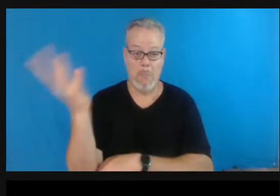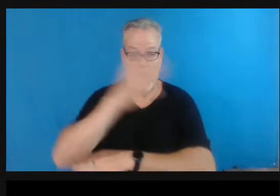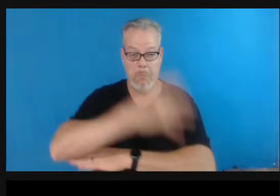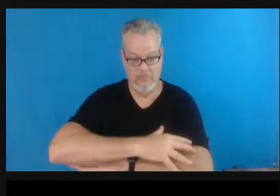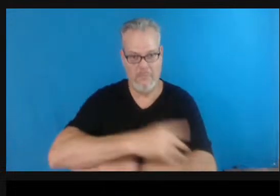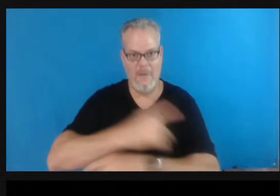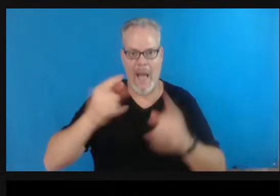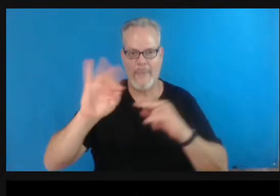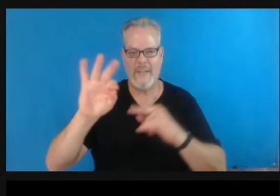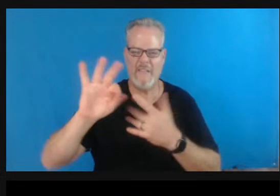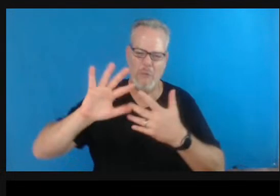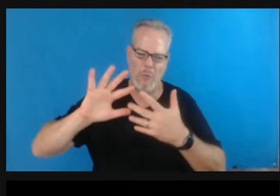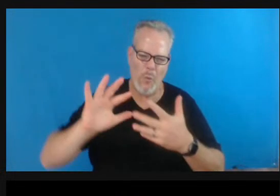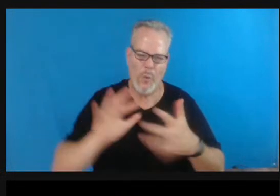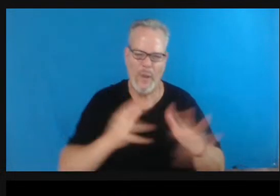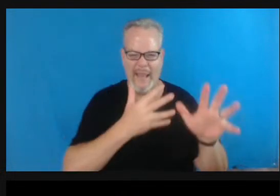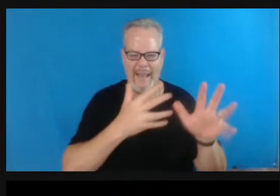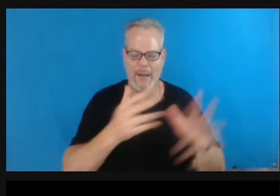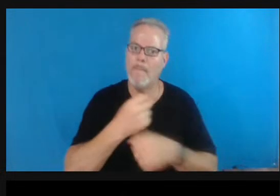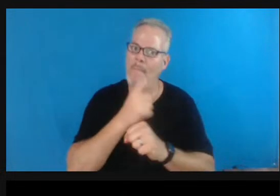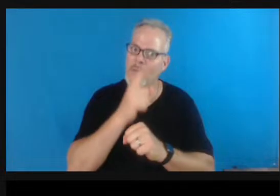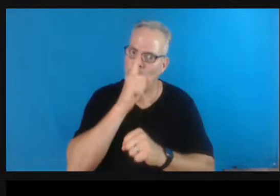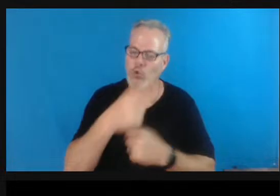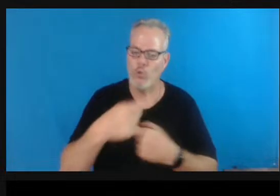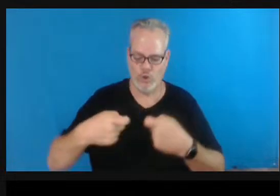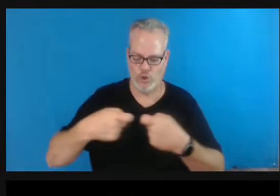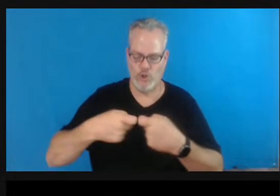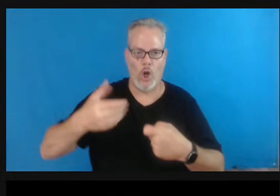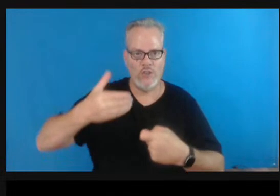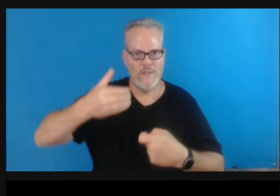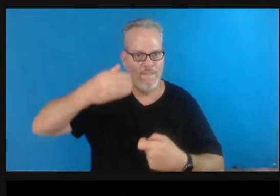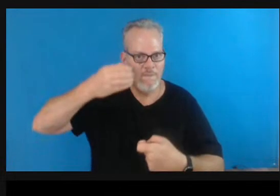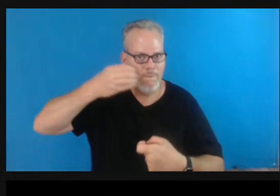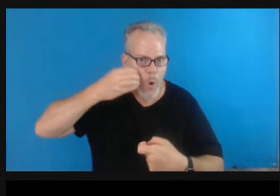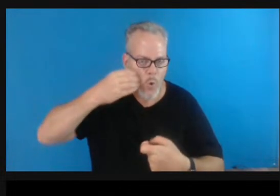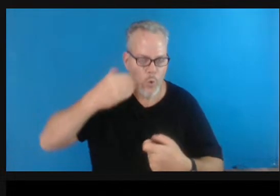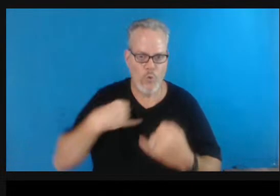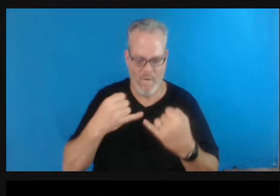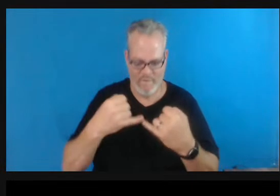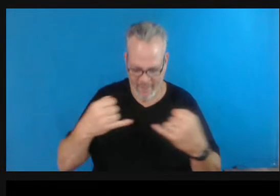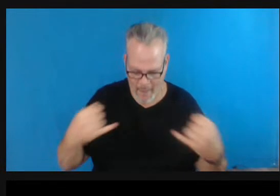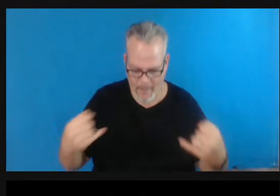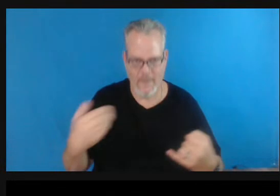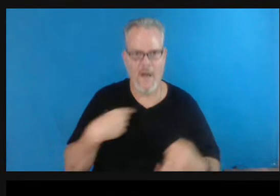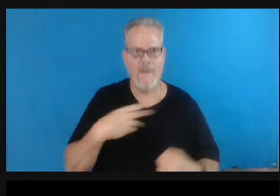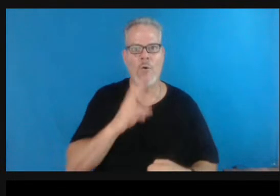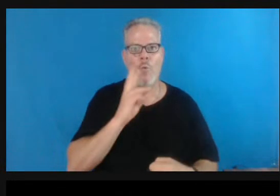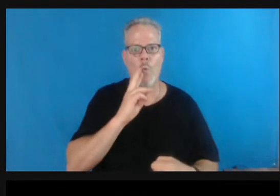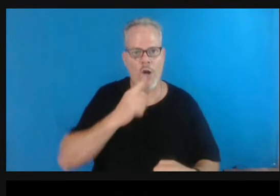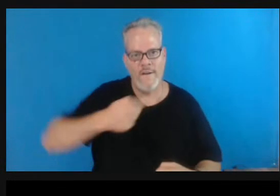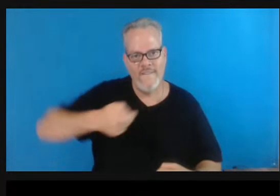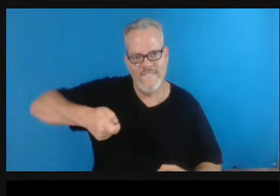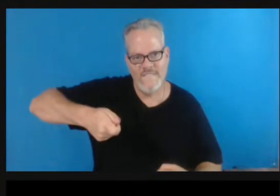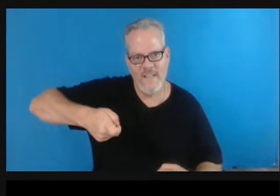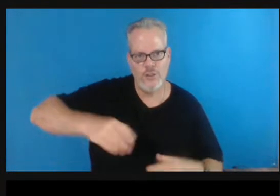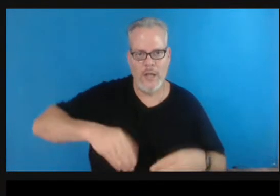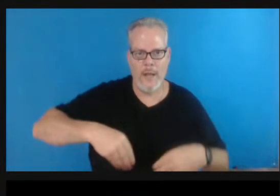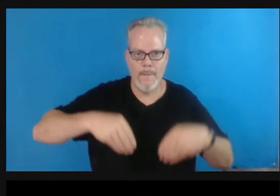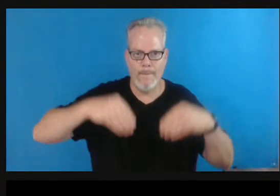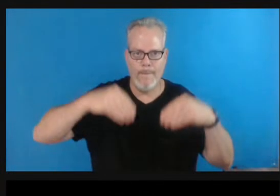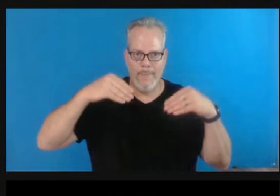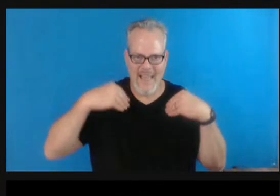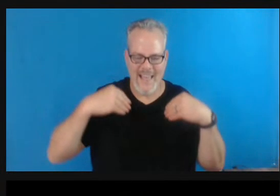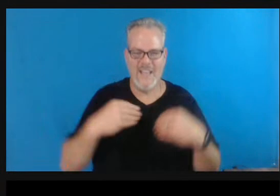Pack things with you. Make sure your phone is charged or you have a charging cable. Bring your water, flashlight, blanket,